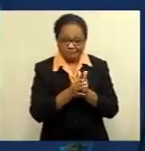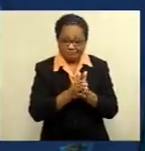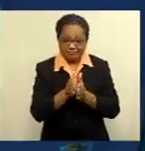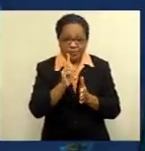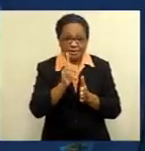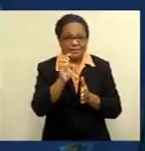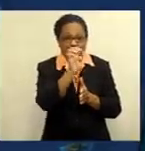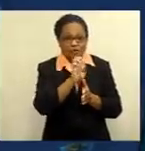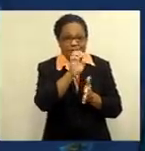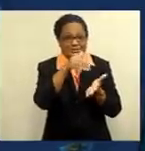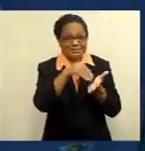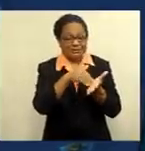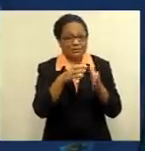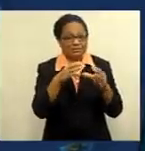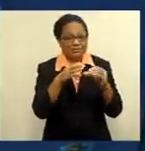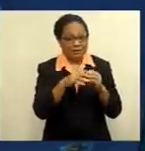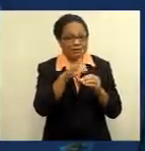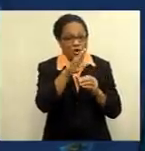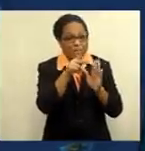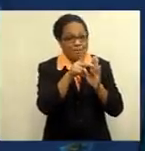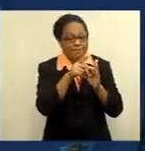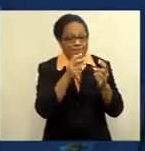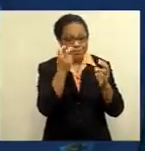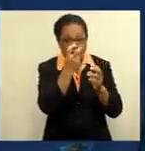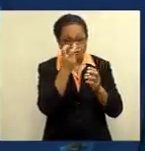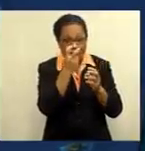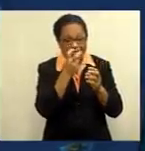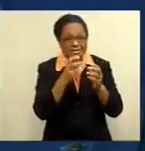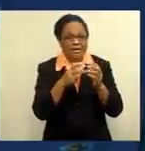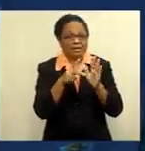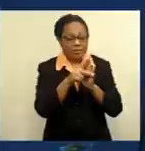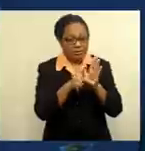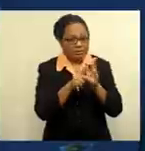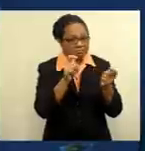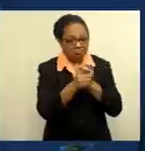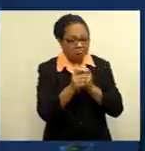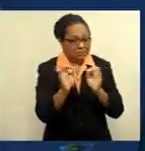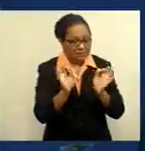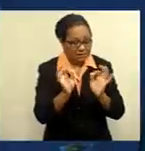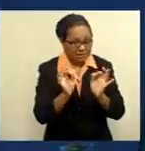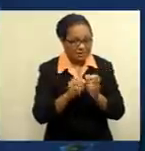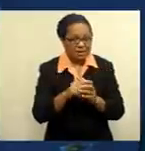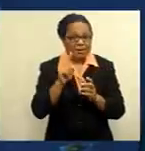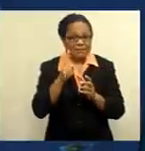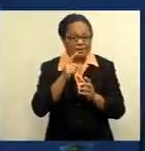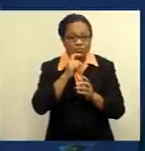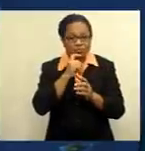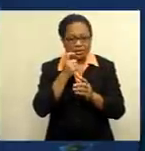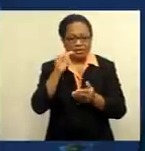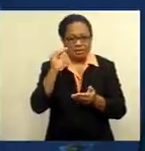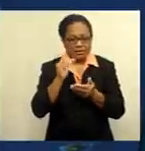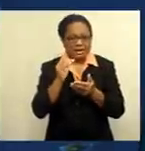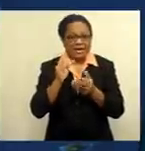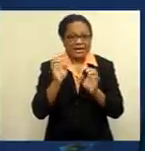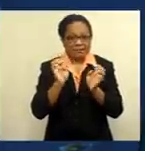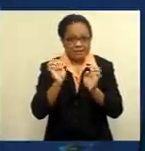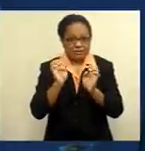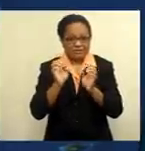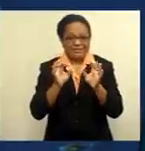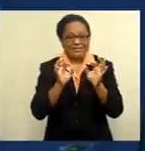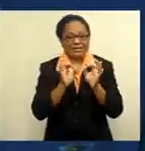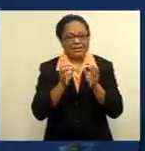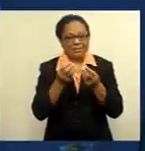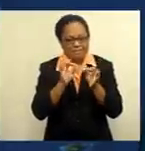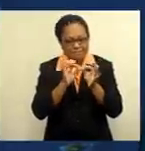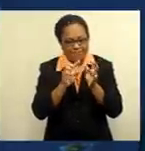European Central Bank kept its monetary policy unchanged. However, it will trim emergency bond purchases over the coming quarter.